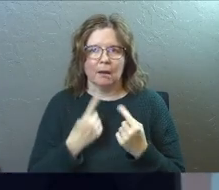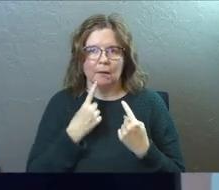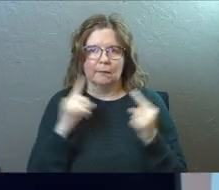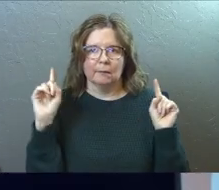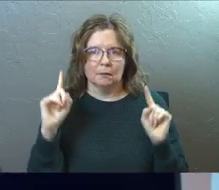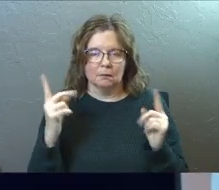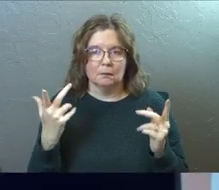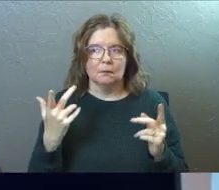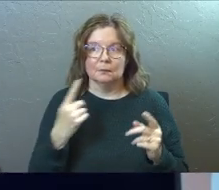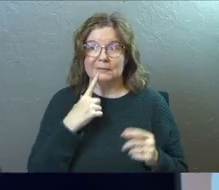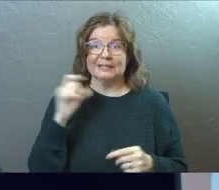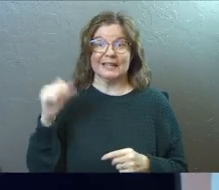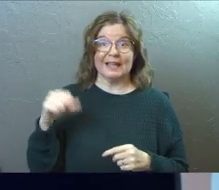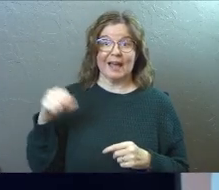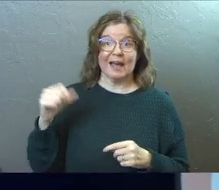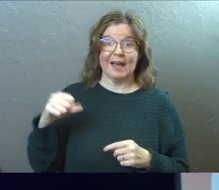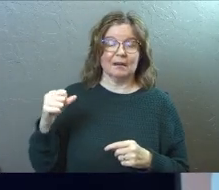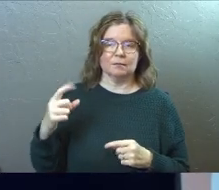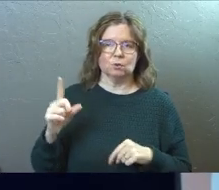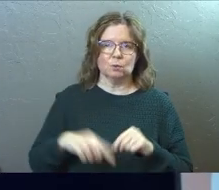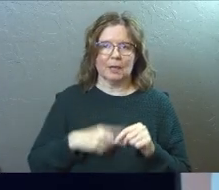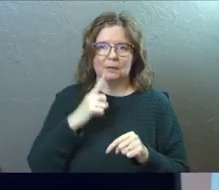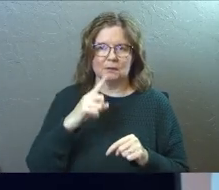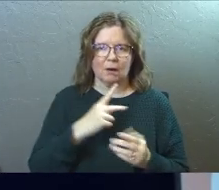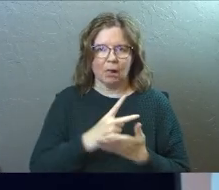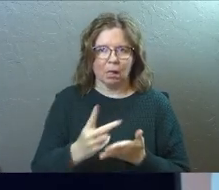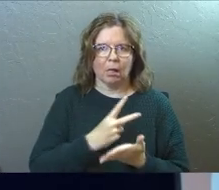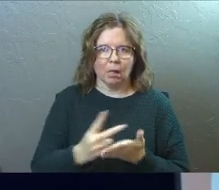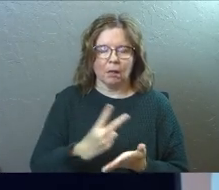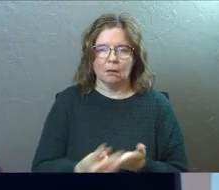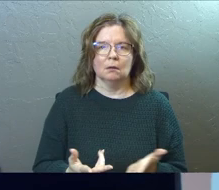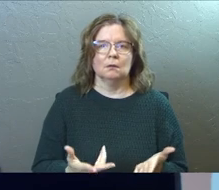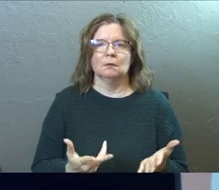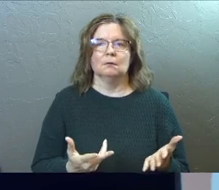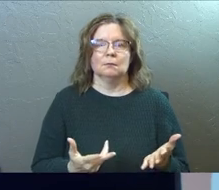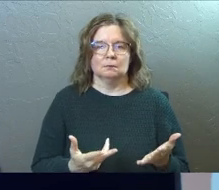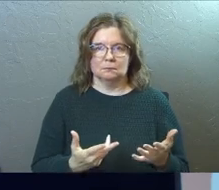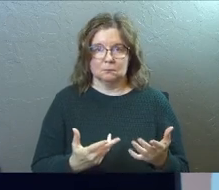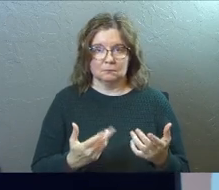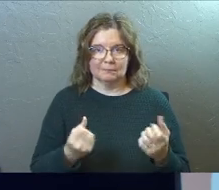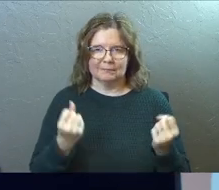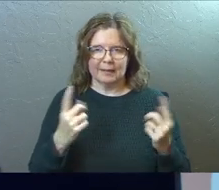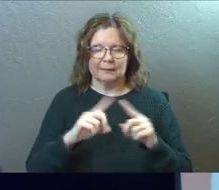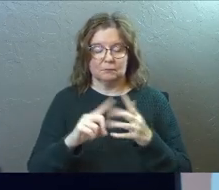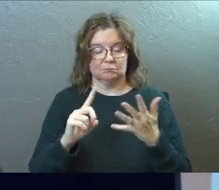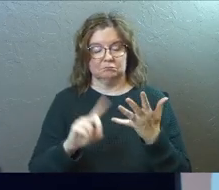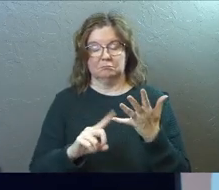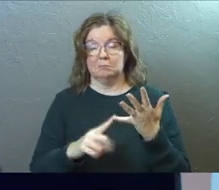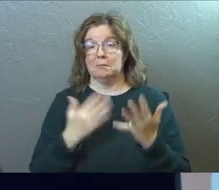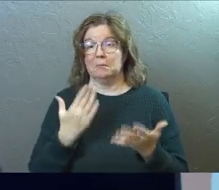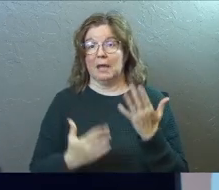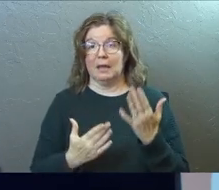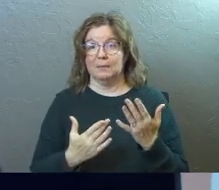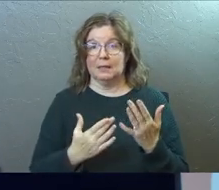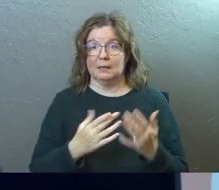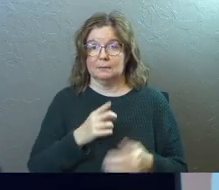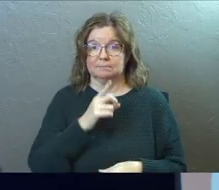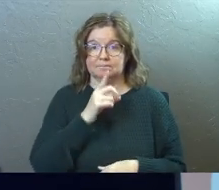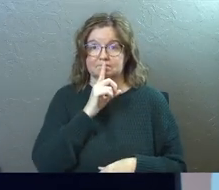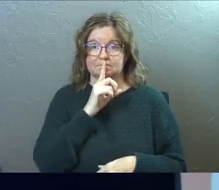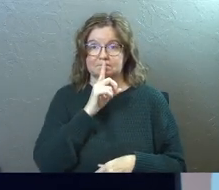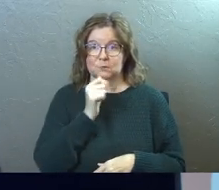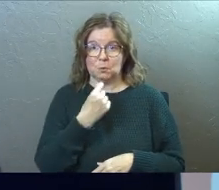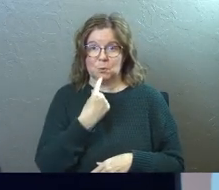say is negative, but you're saying yes way too much to things that you can't keep your word on. Right? Maybe it's the omission of